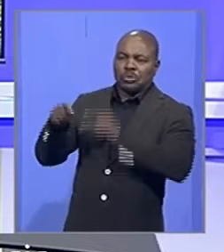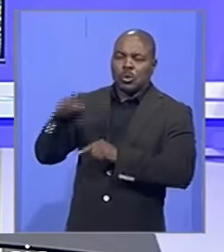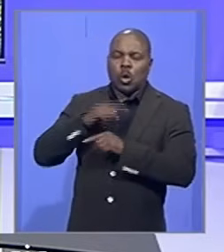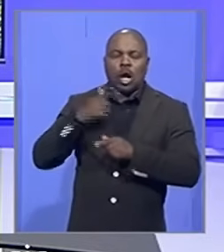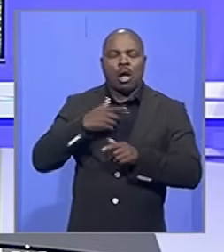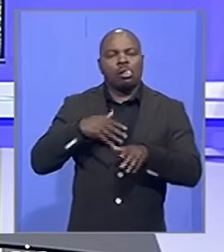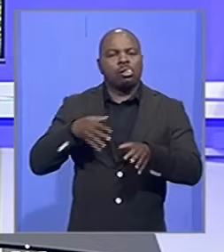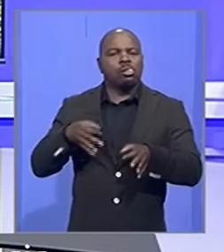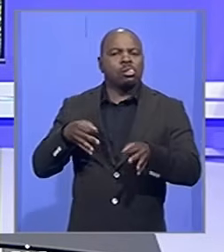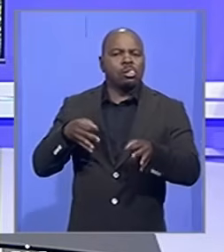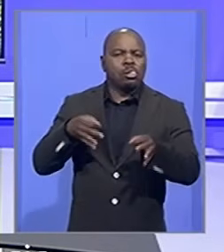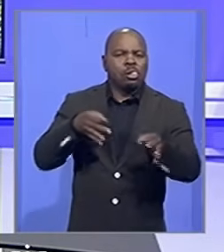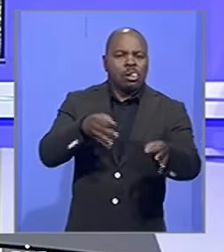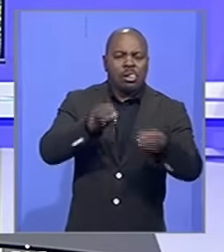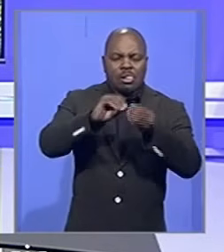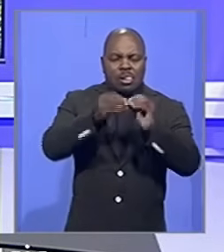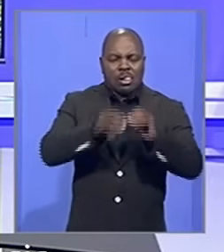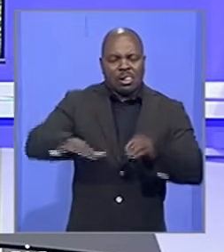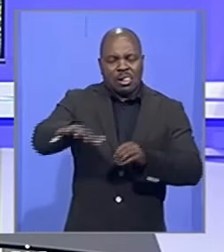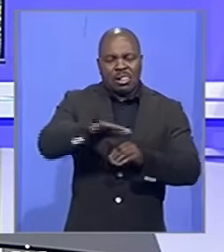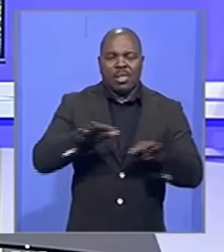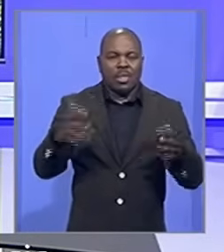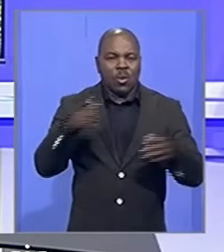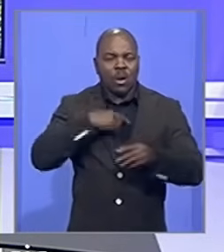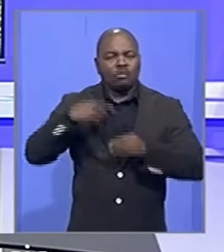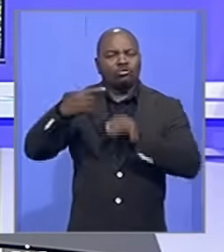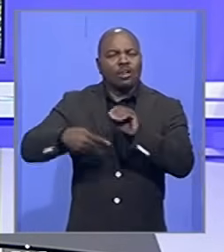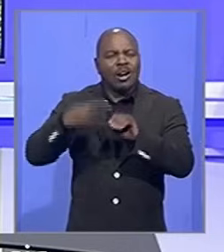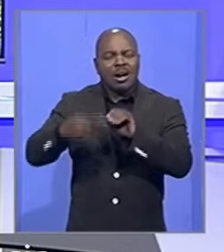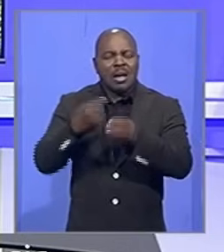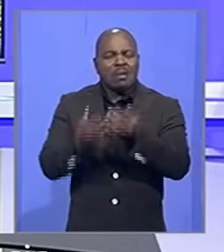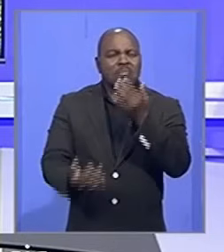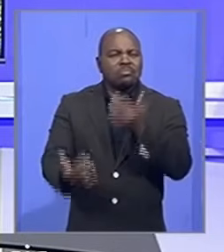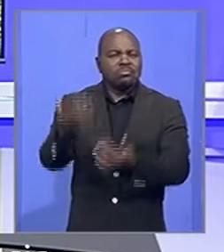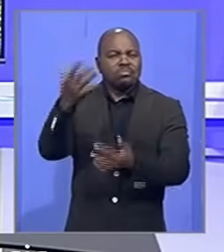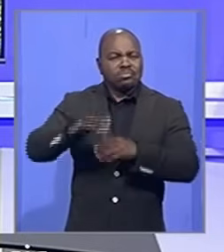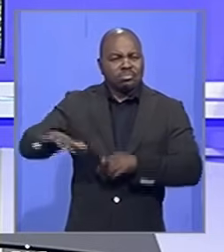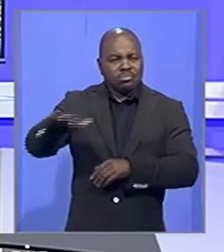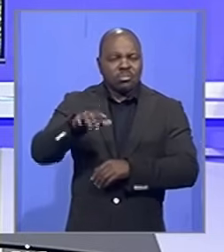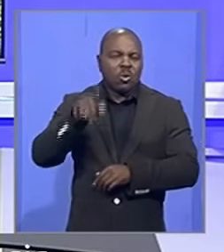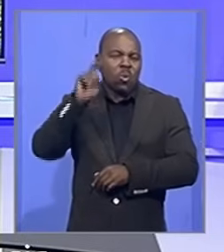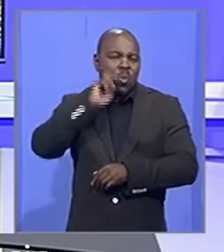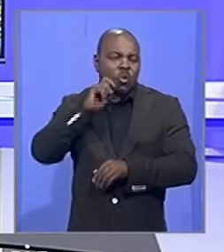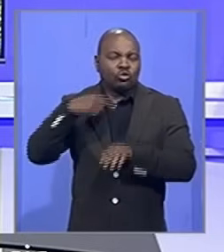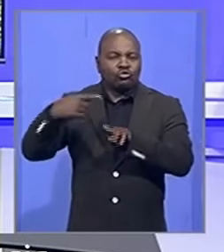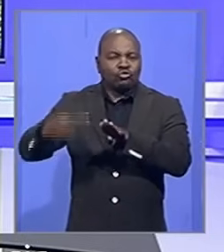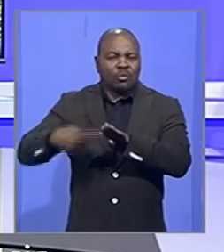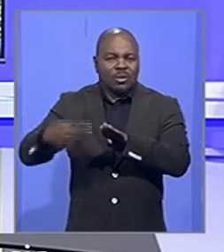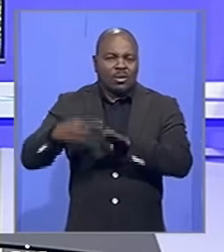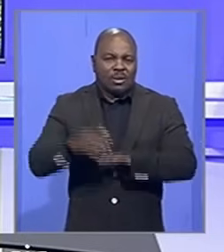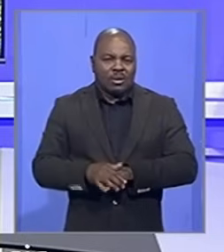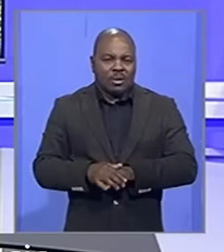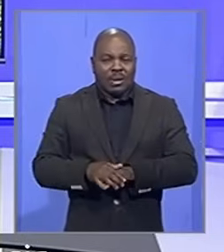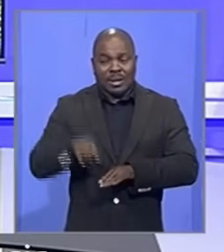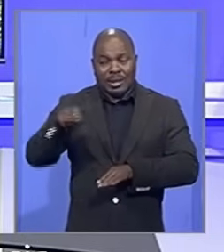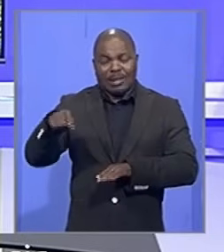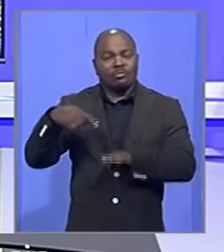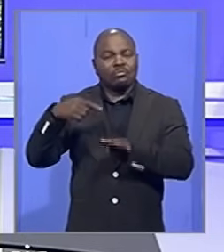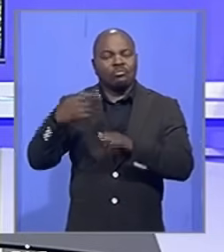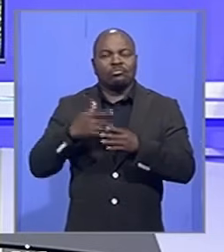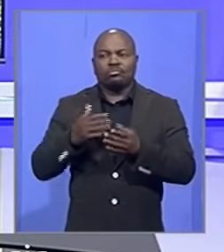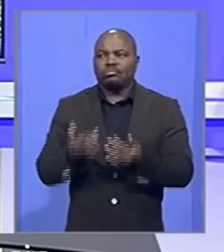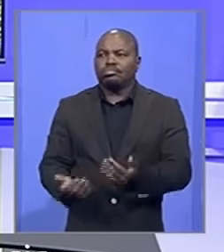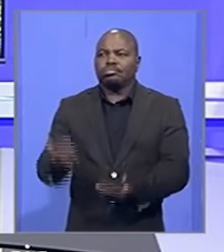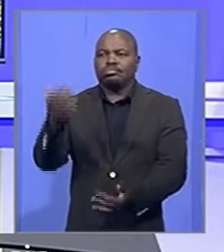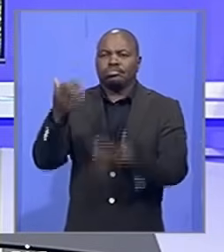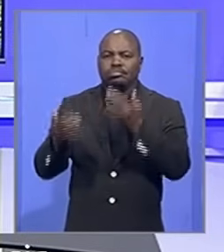e bakilweng ke go shaga ditaere kwa depong ya ditaere tse di dirileng. Seno se diragetse ka ntlha ya molelo wa dikgwa